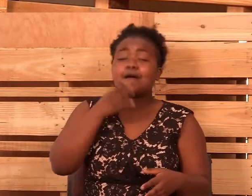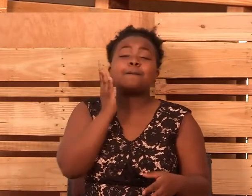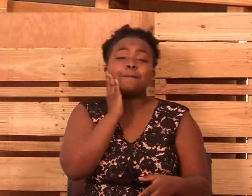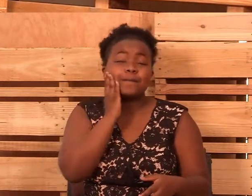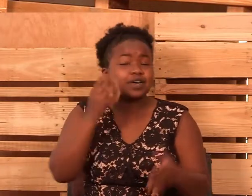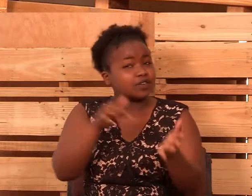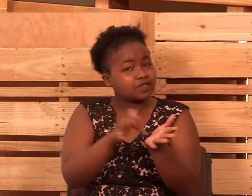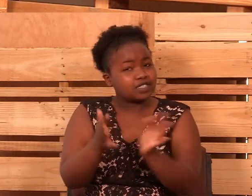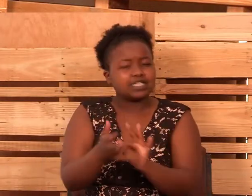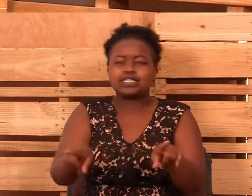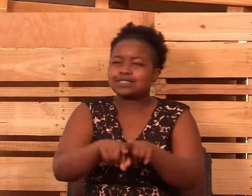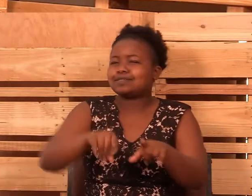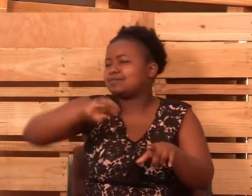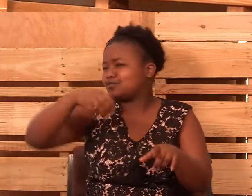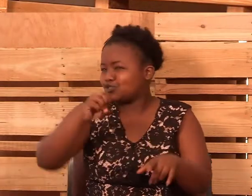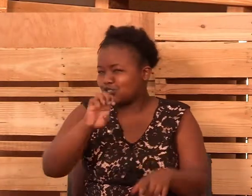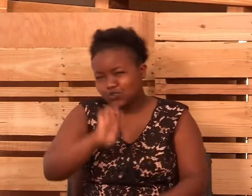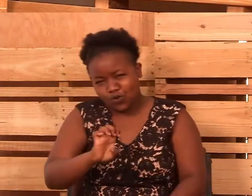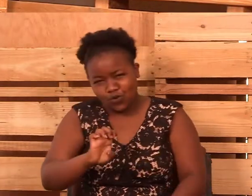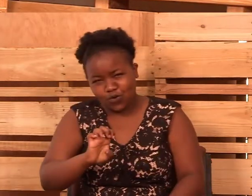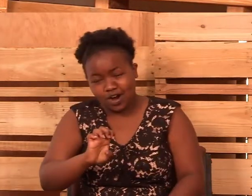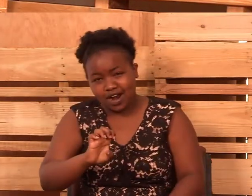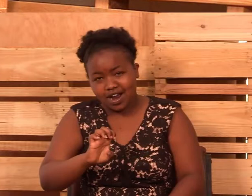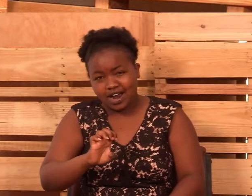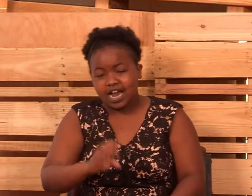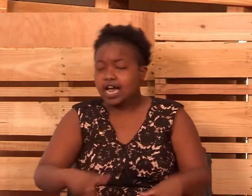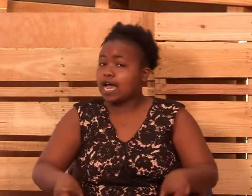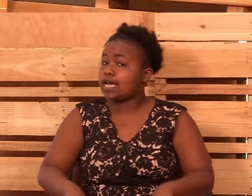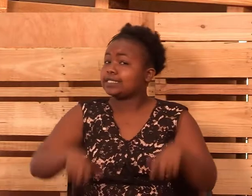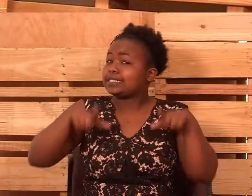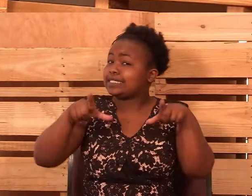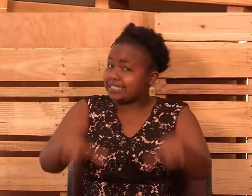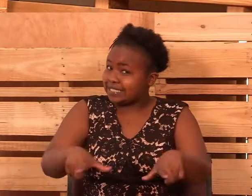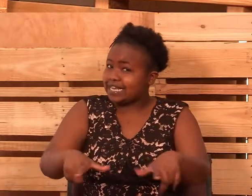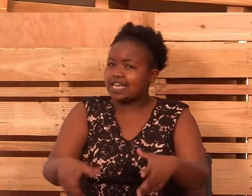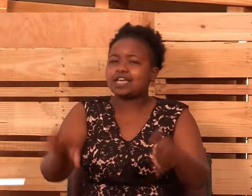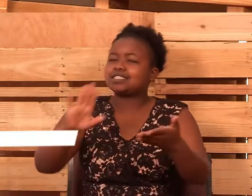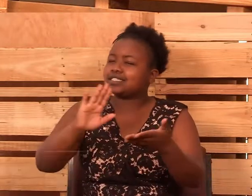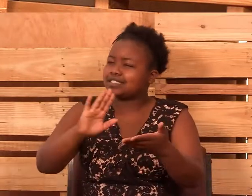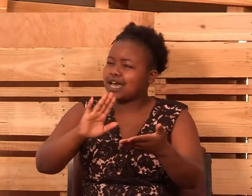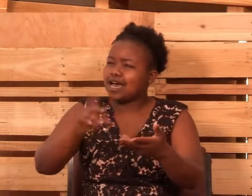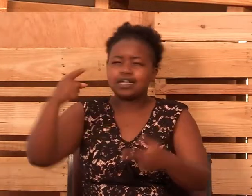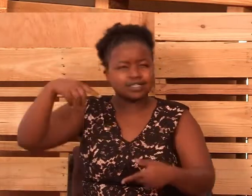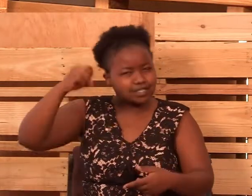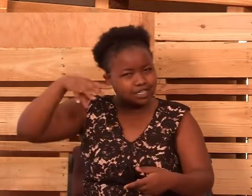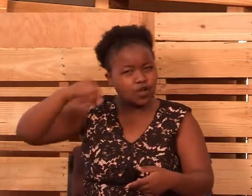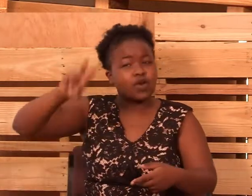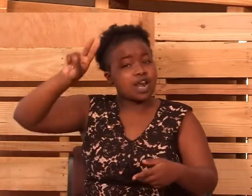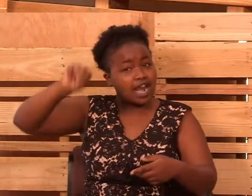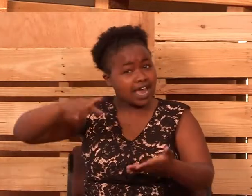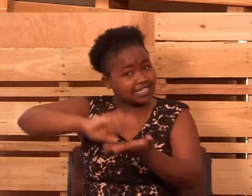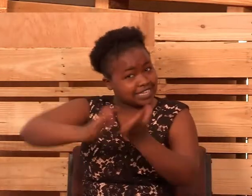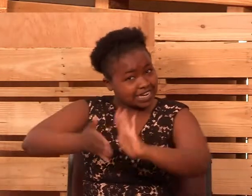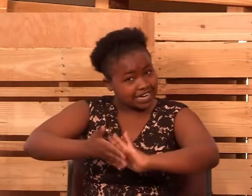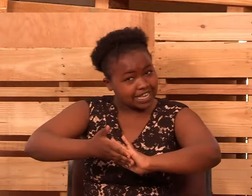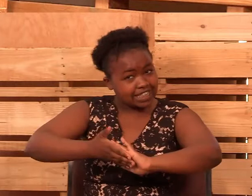of Jesus, and Joseph were living in a town called Nazareth. And